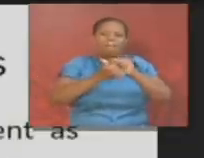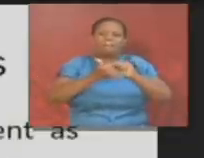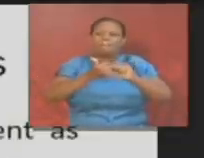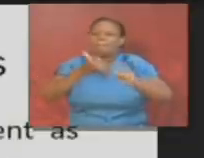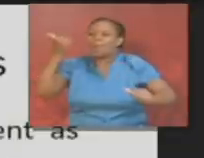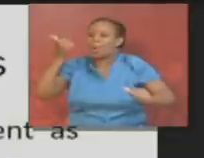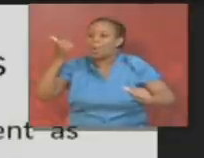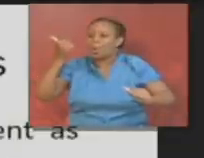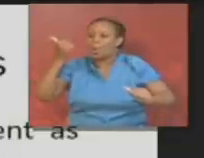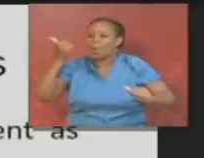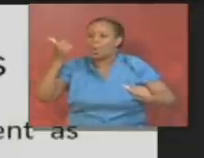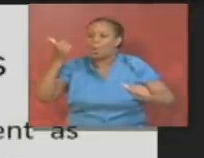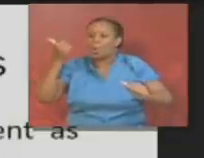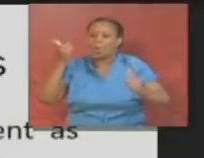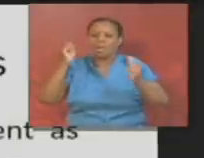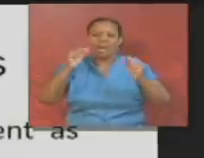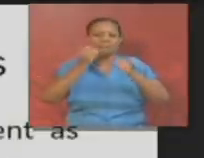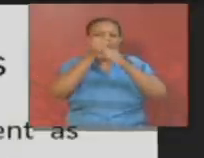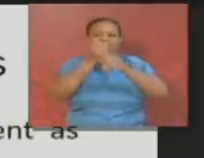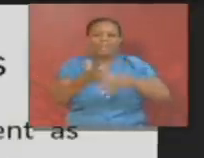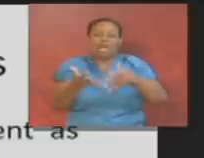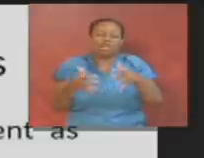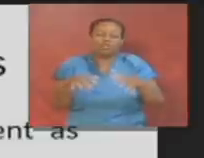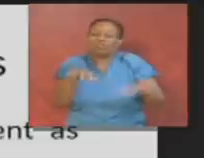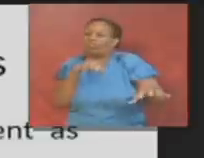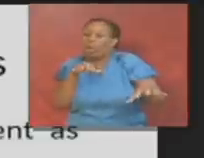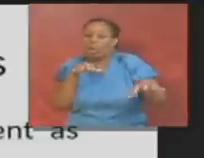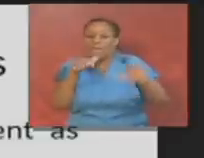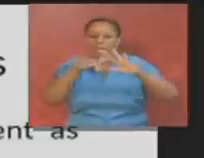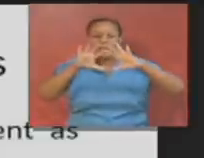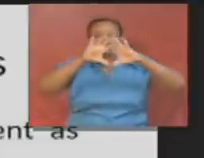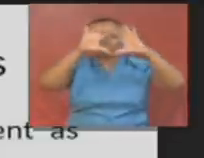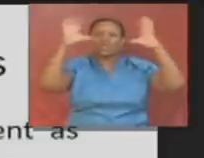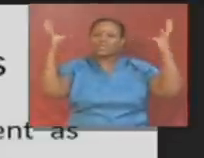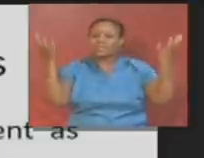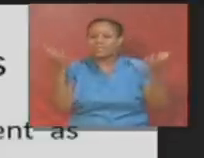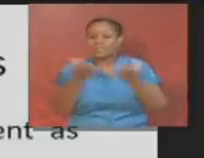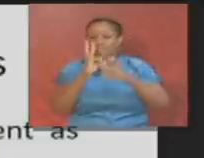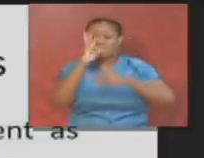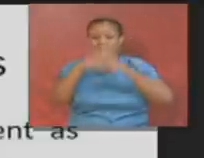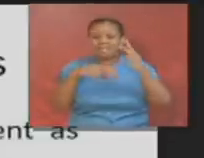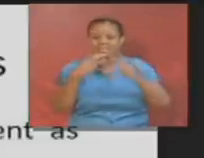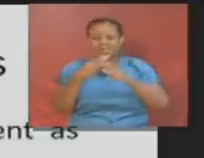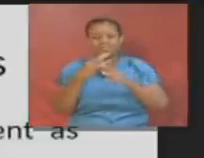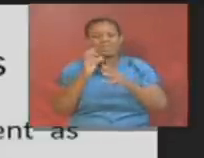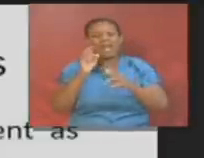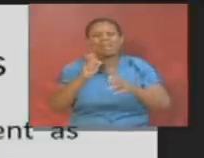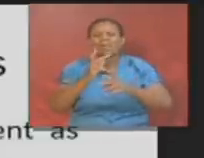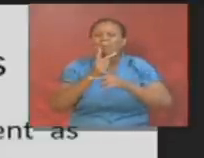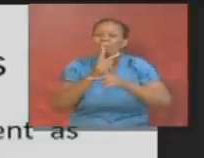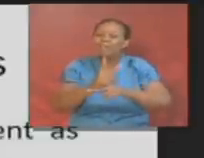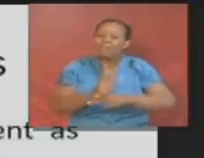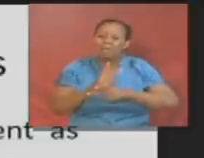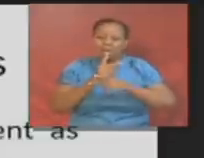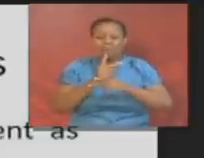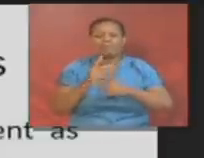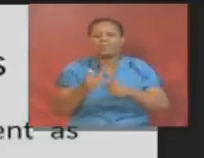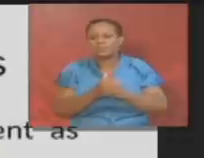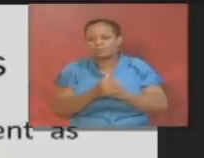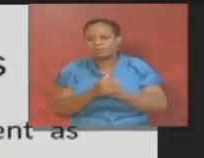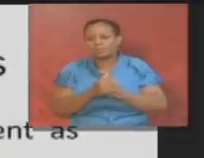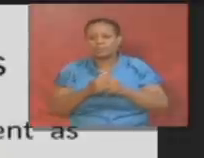equation, these conditions still have to be treated properly and well managed to reduce your risk of heart attacks and